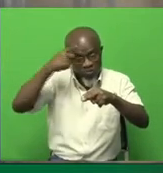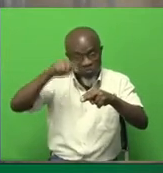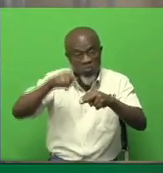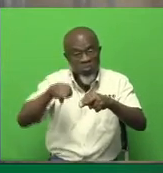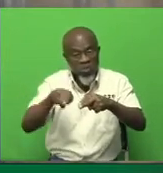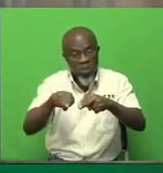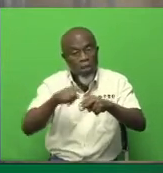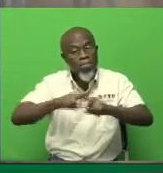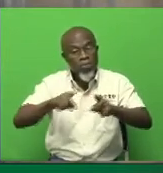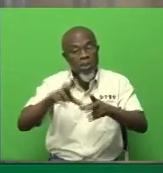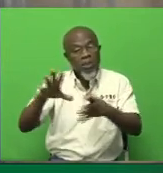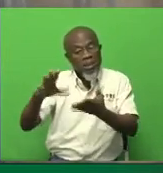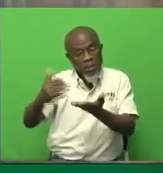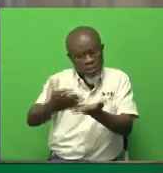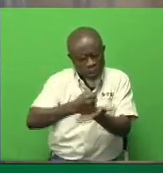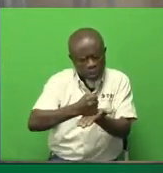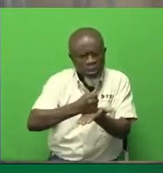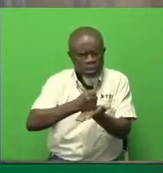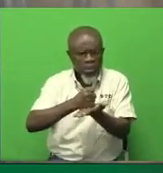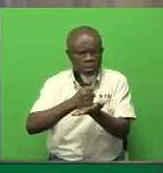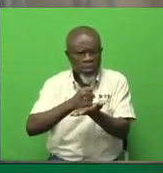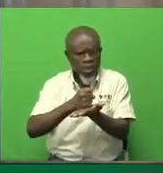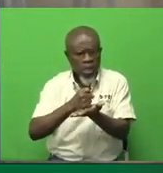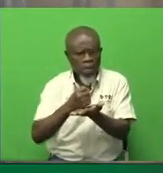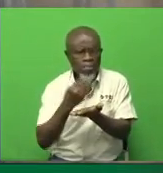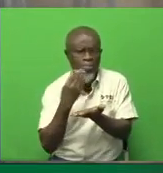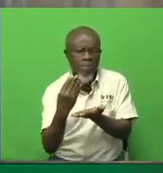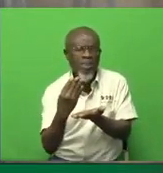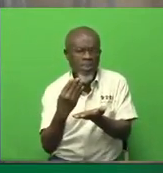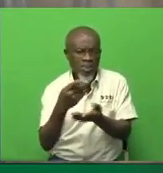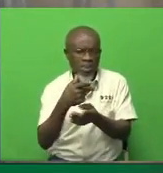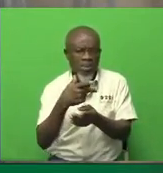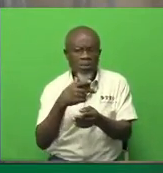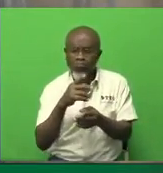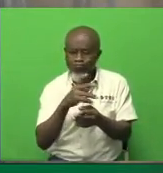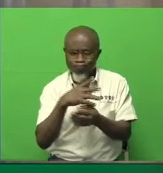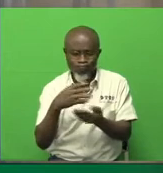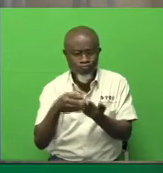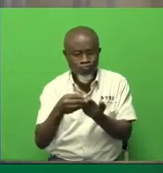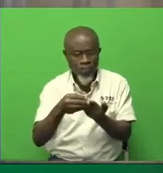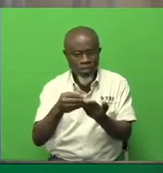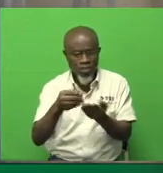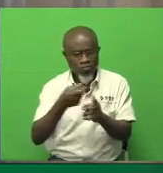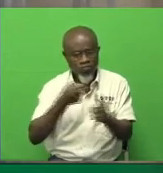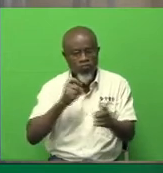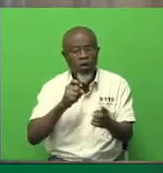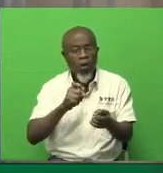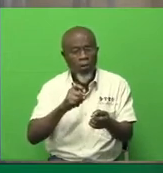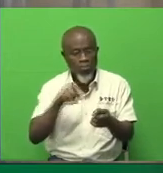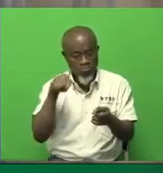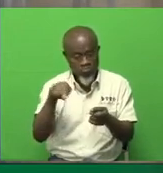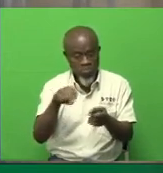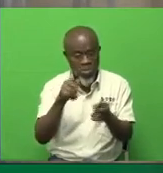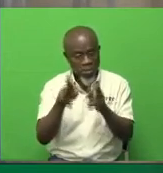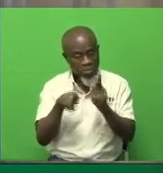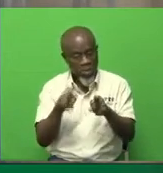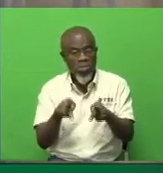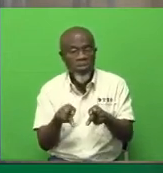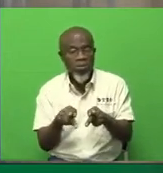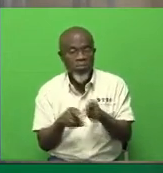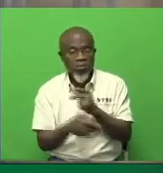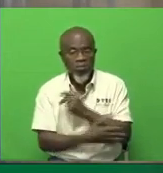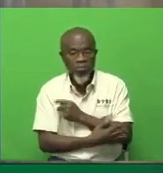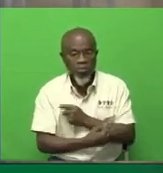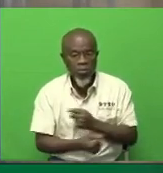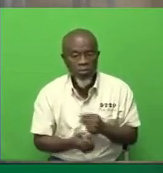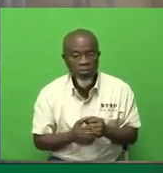dollars through increased fuel prices from taxpayers this is ludicrous since fewer prices affect the